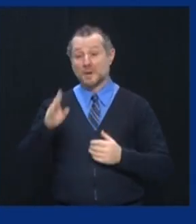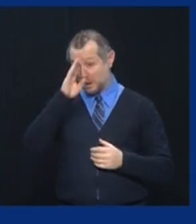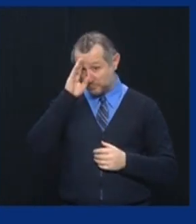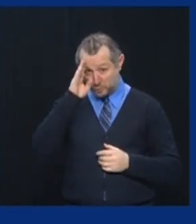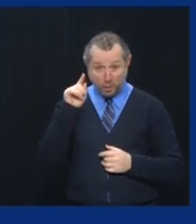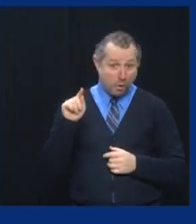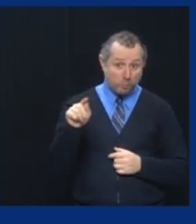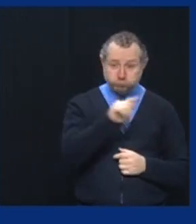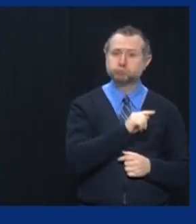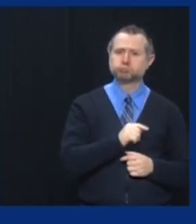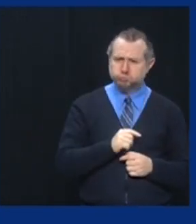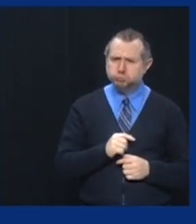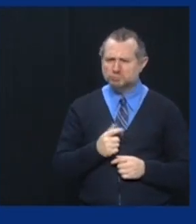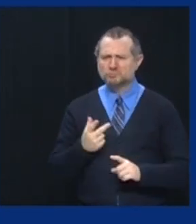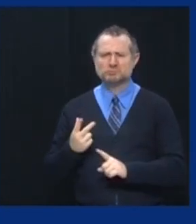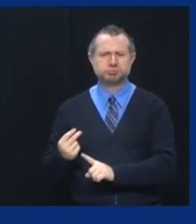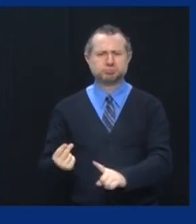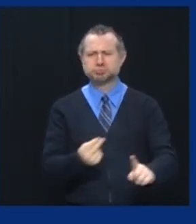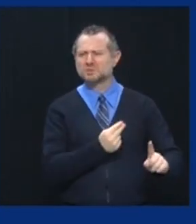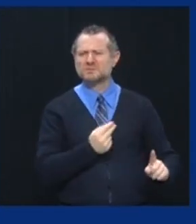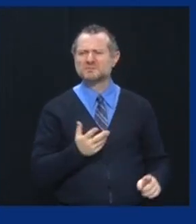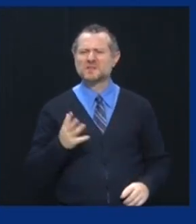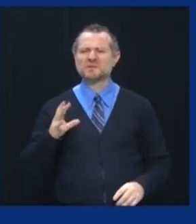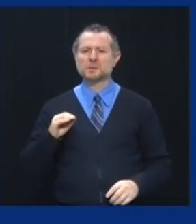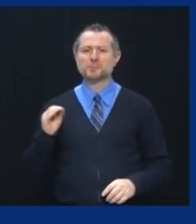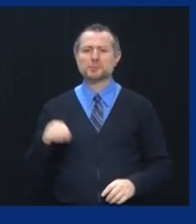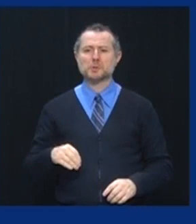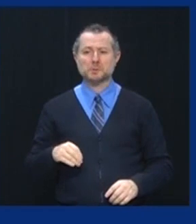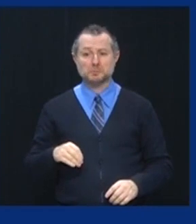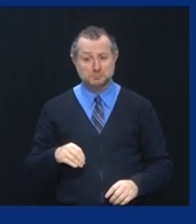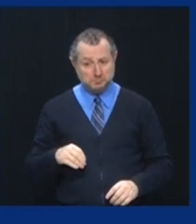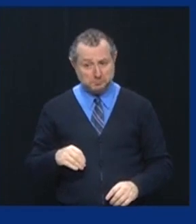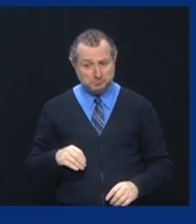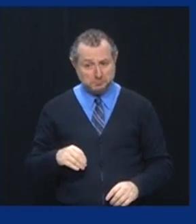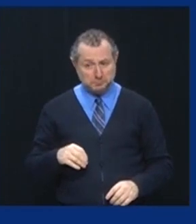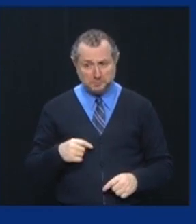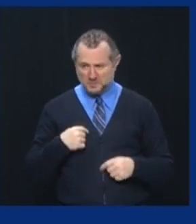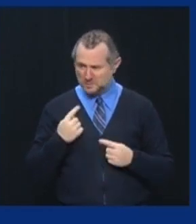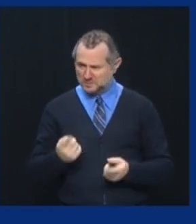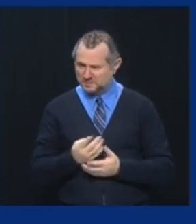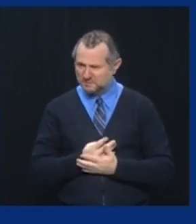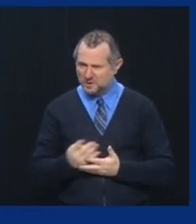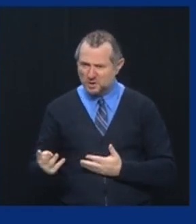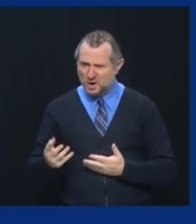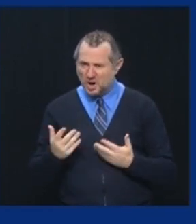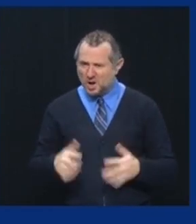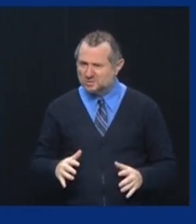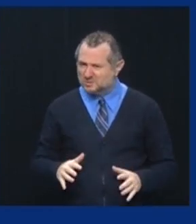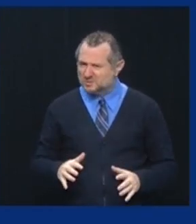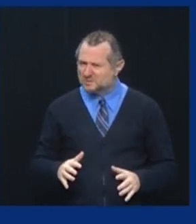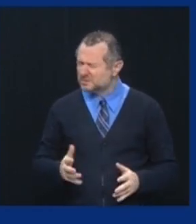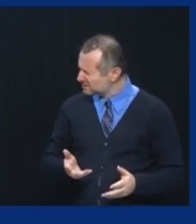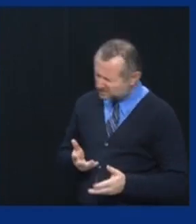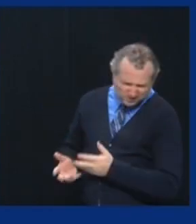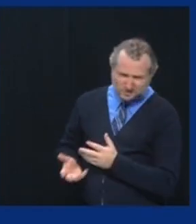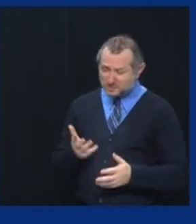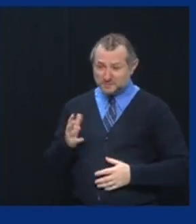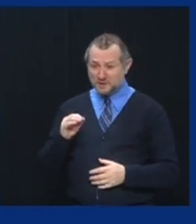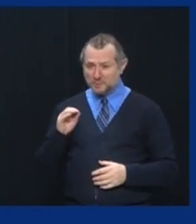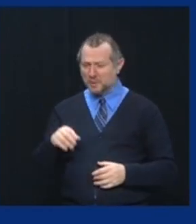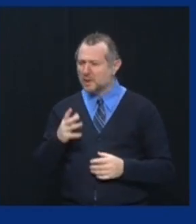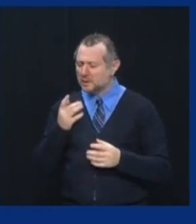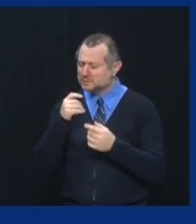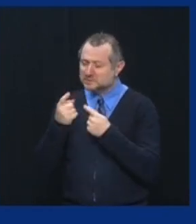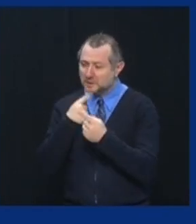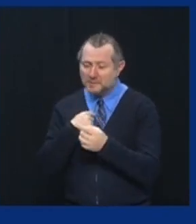done half their employees after 4 weeks. You know, how do you explain that? Well,